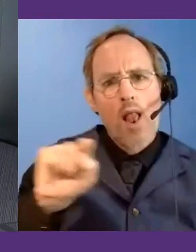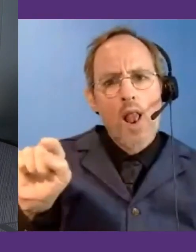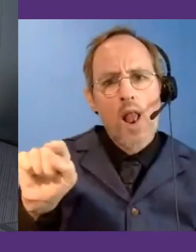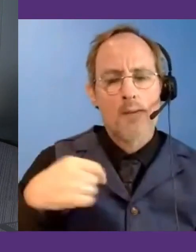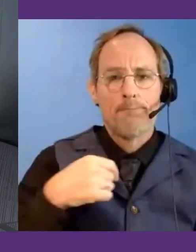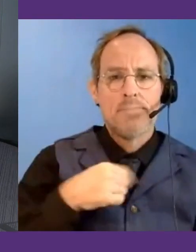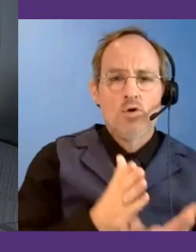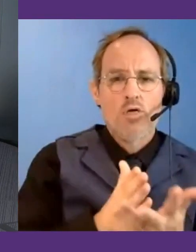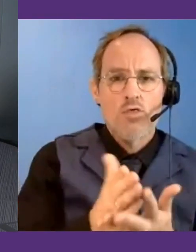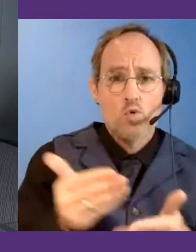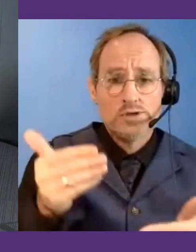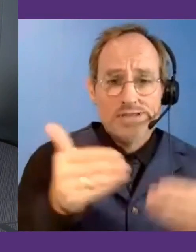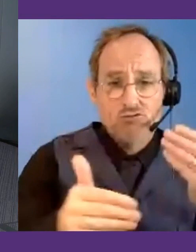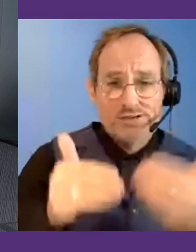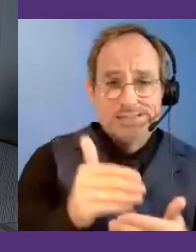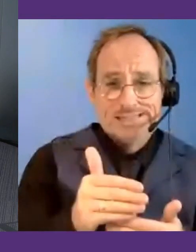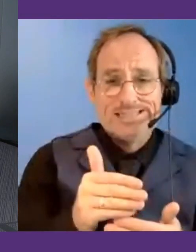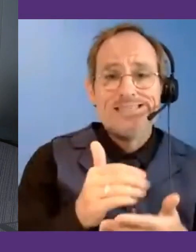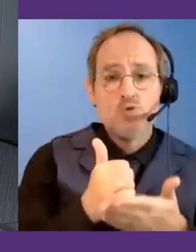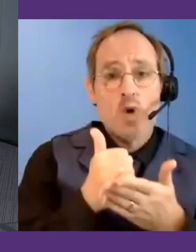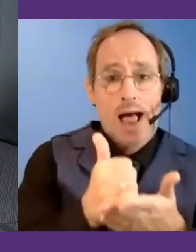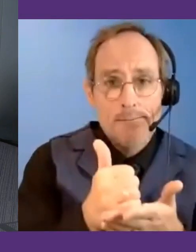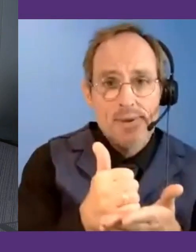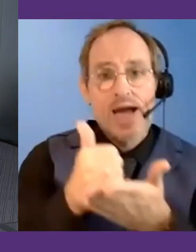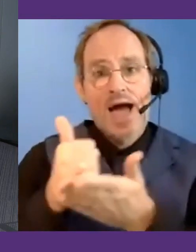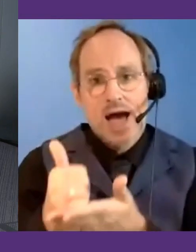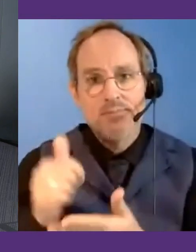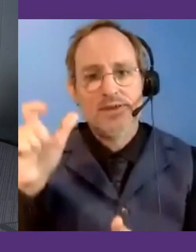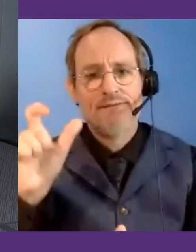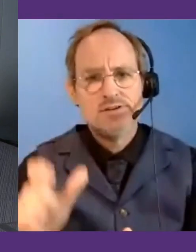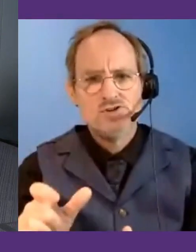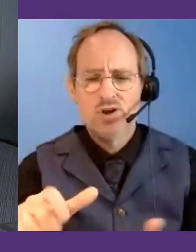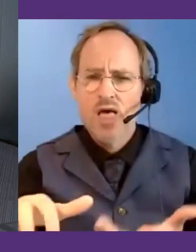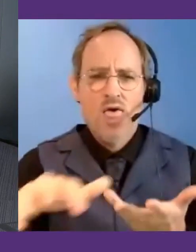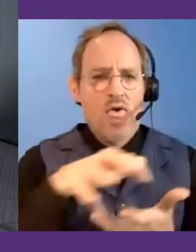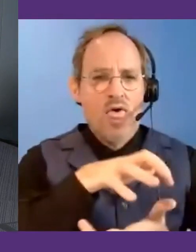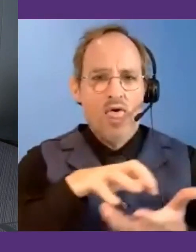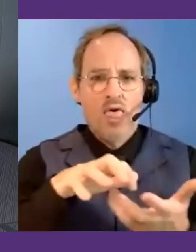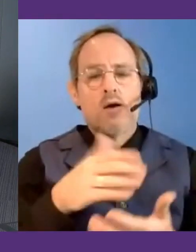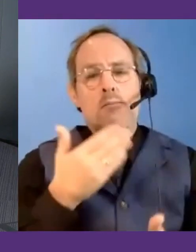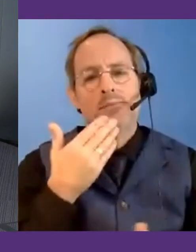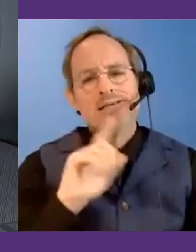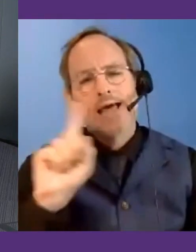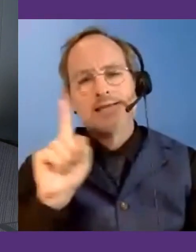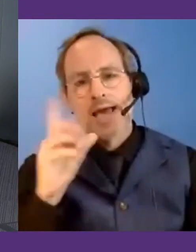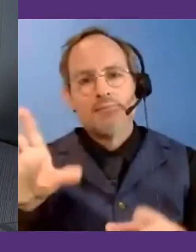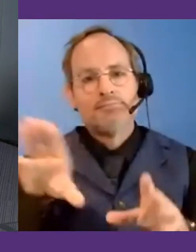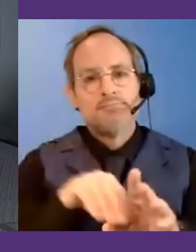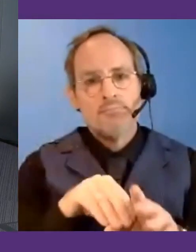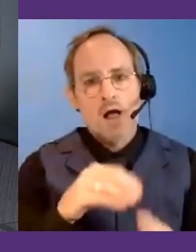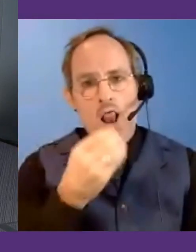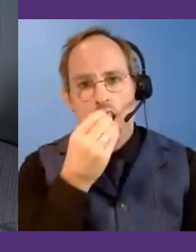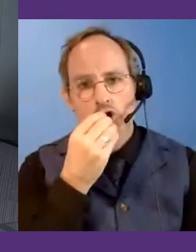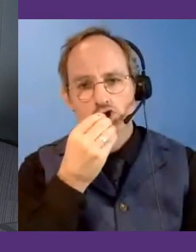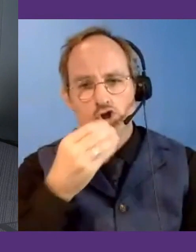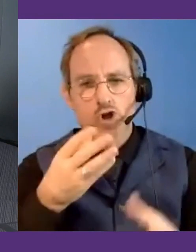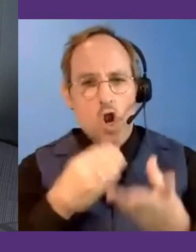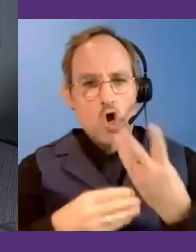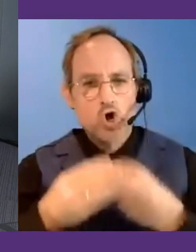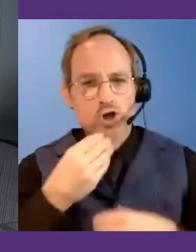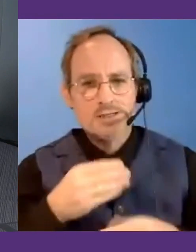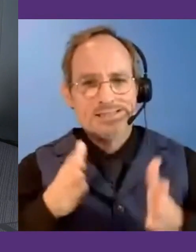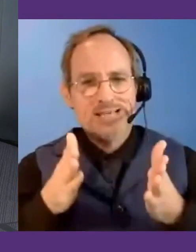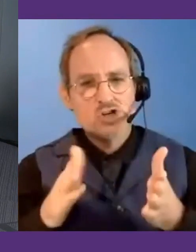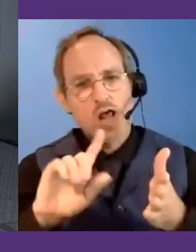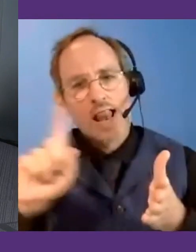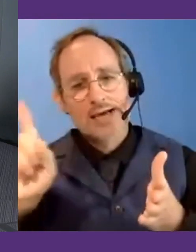jigsaw is complicated. But if you can make it to the lunch and learn session, please do today, because that's a fantastic project and there's opportunities for all of us to